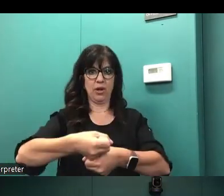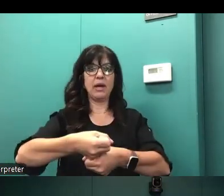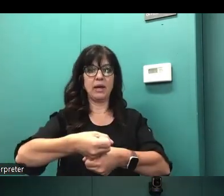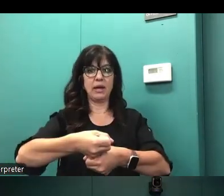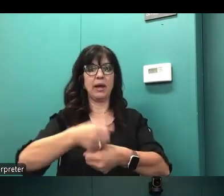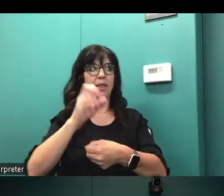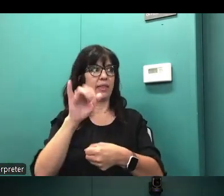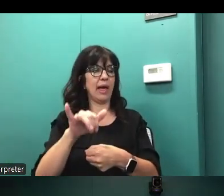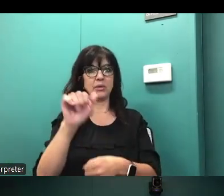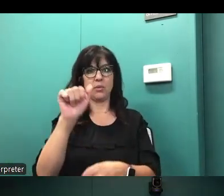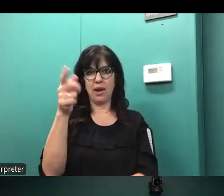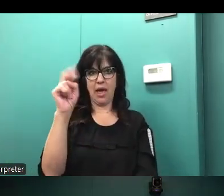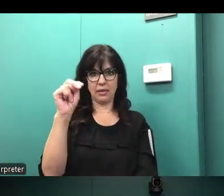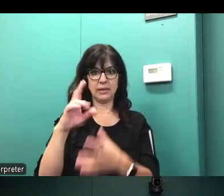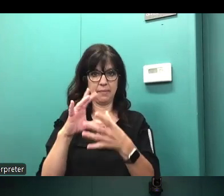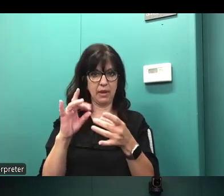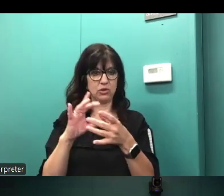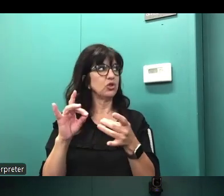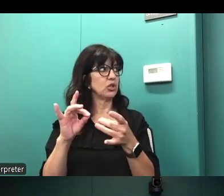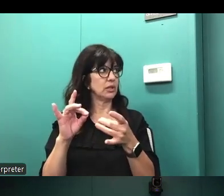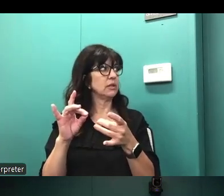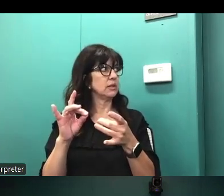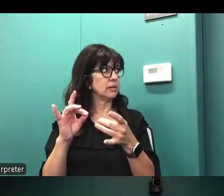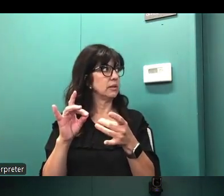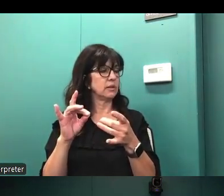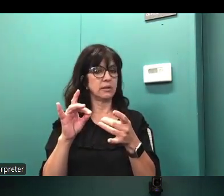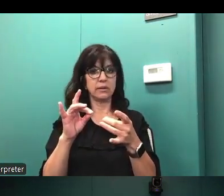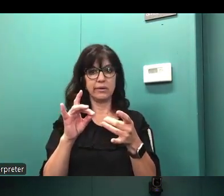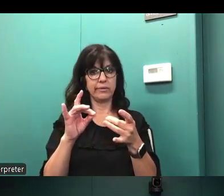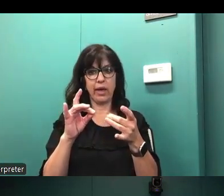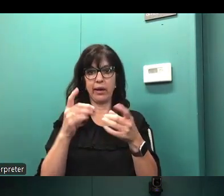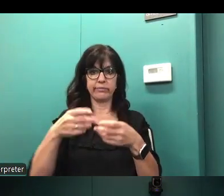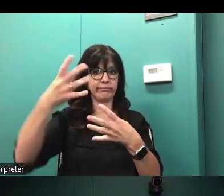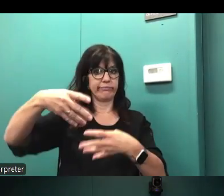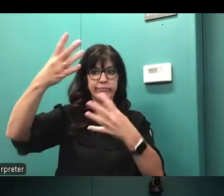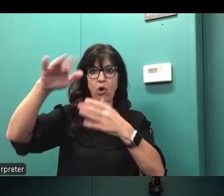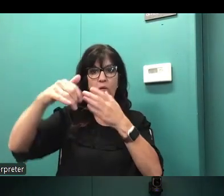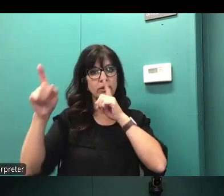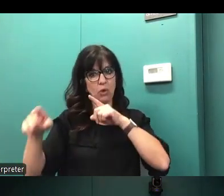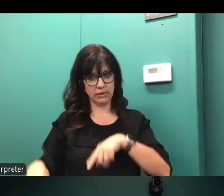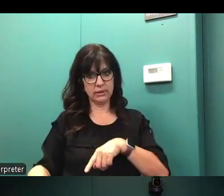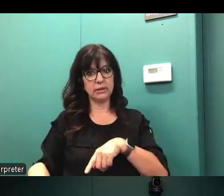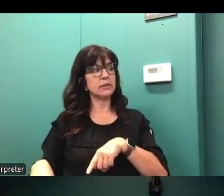right? Which is what Allison was talking about. Of all the responses that we have there.